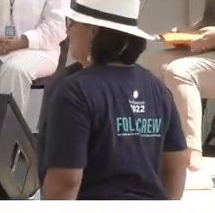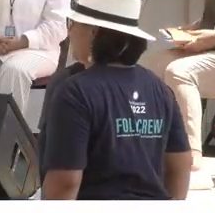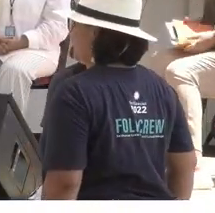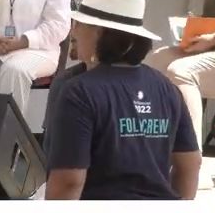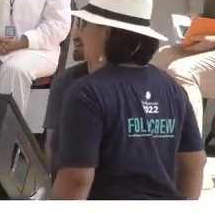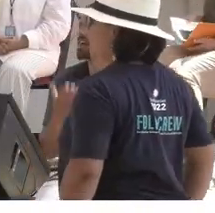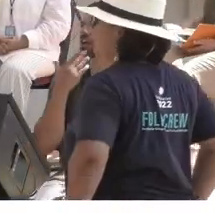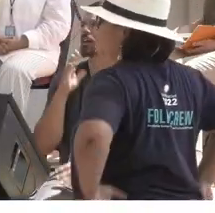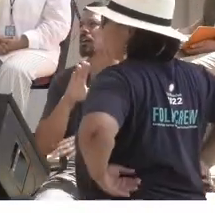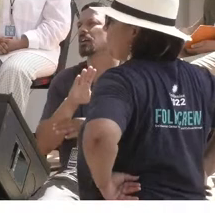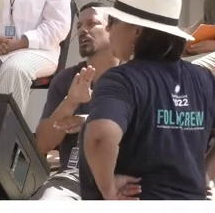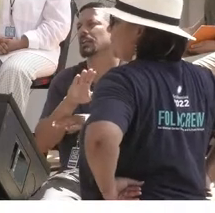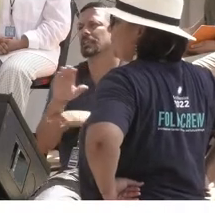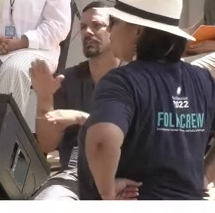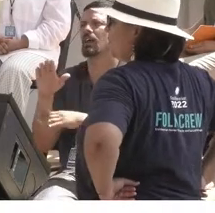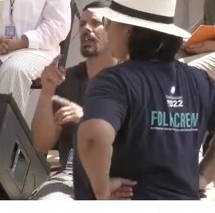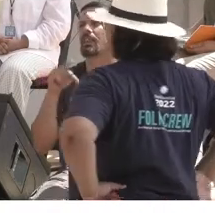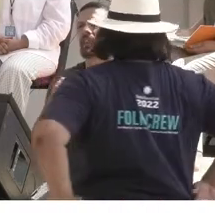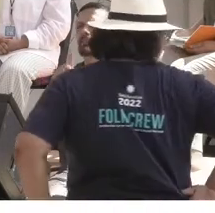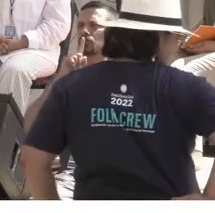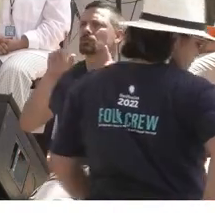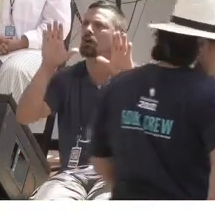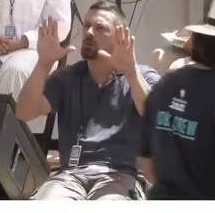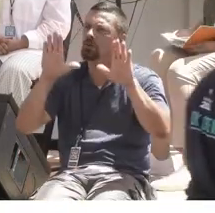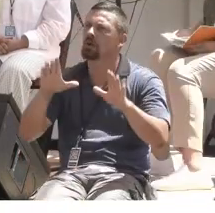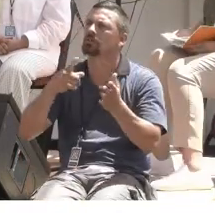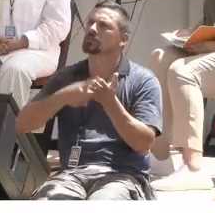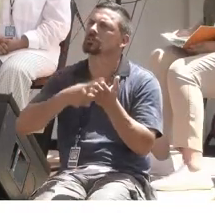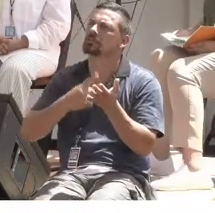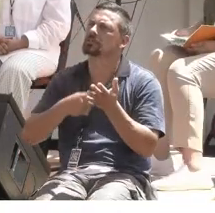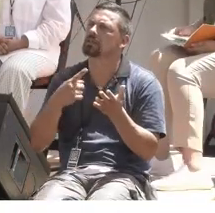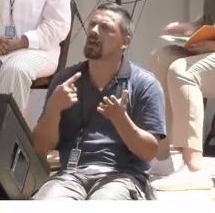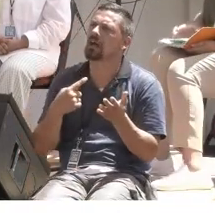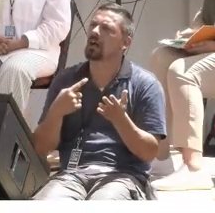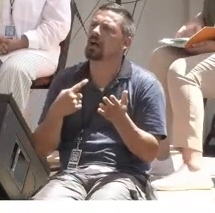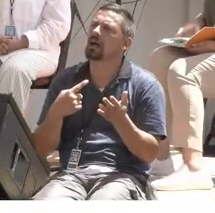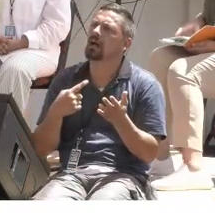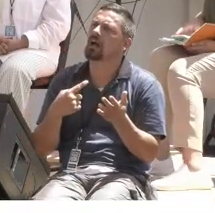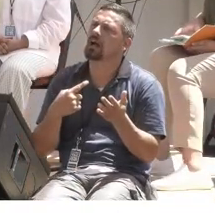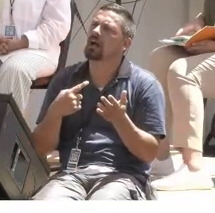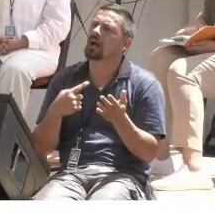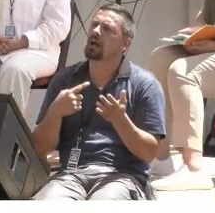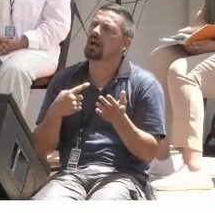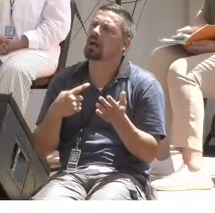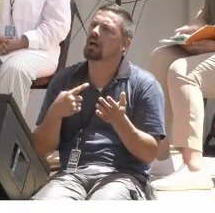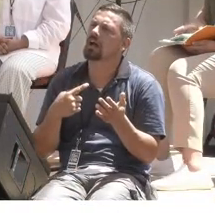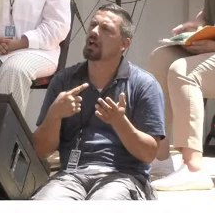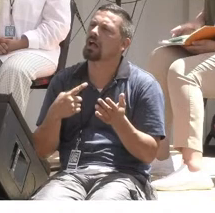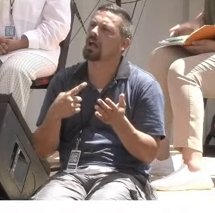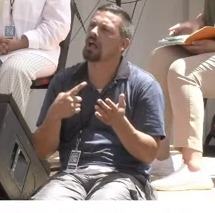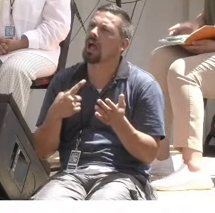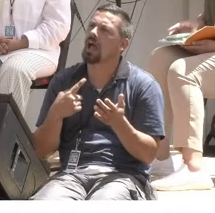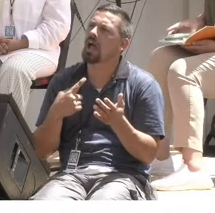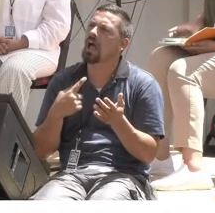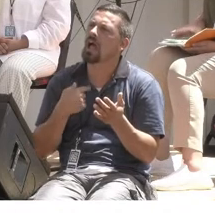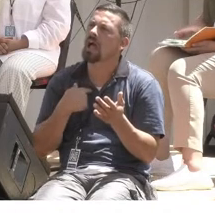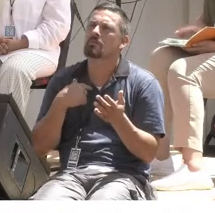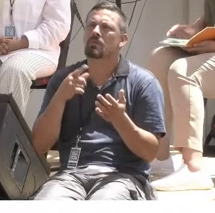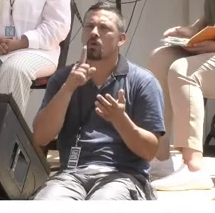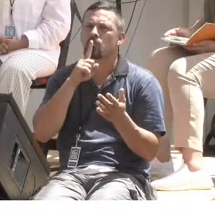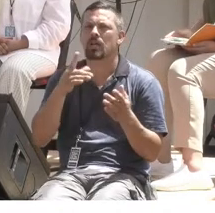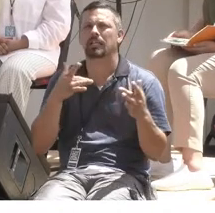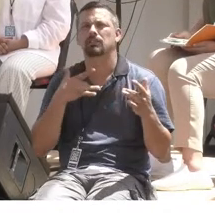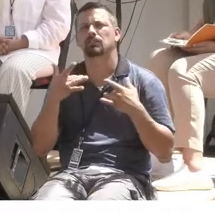Good evening. This has been a wonderful discussion. And as a maker myself, I'm always concerned about